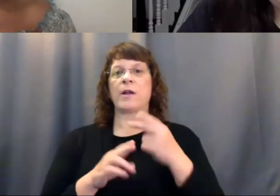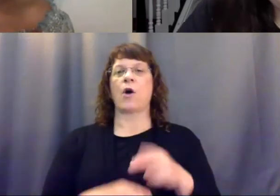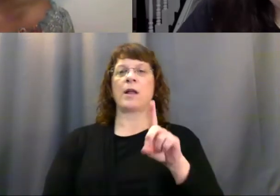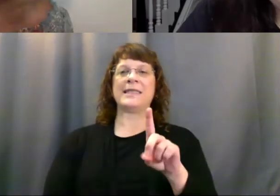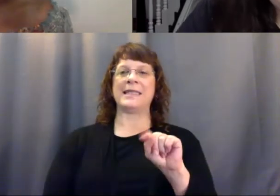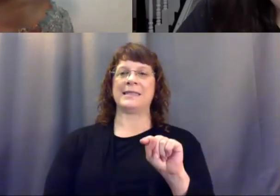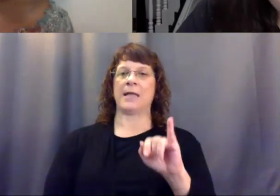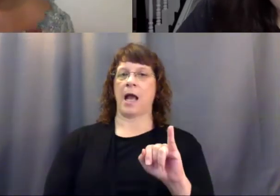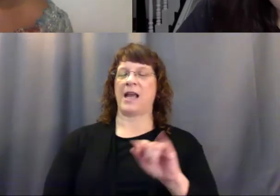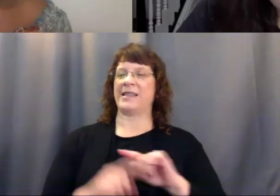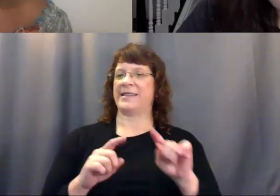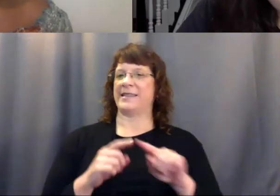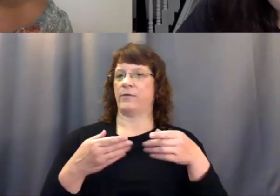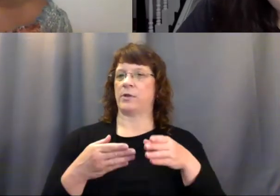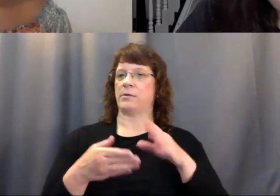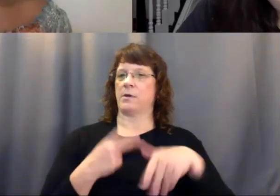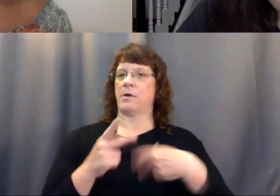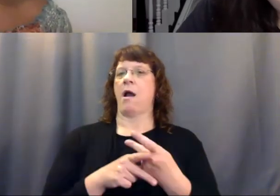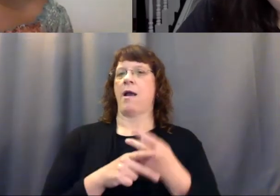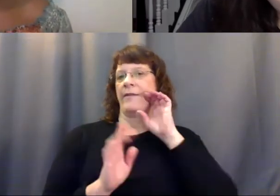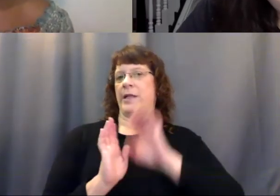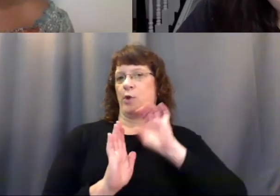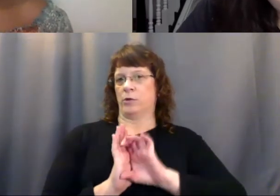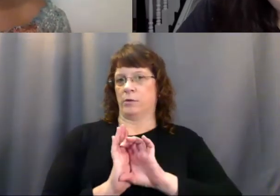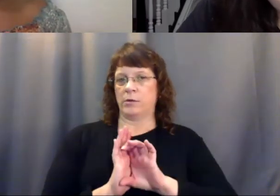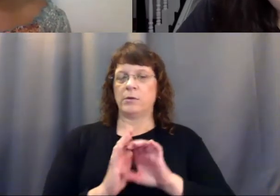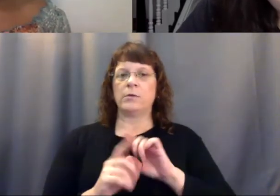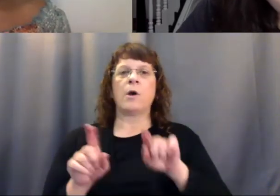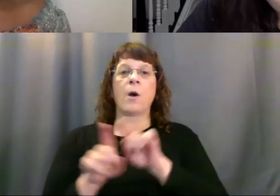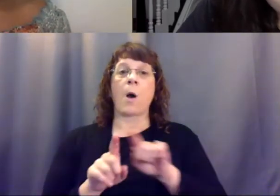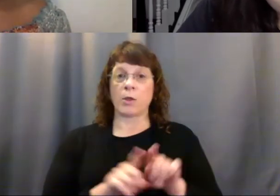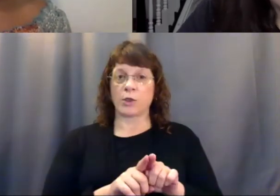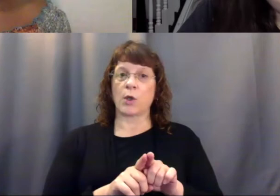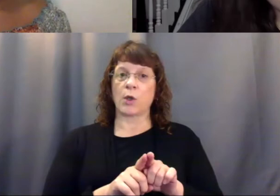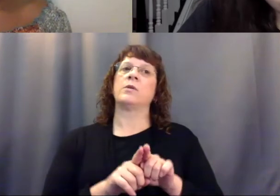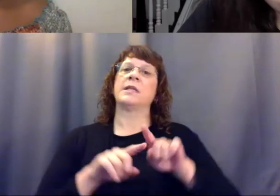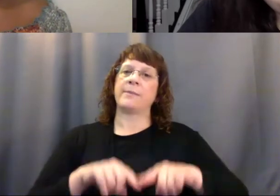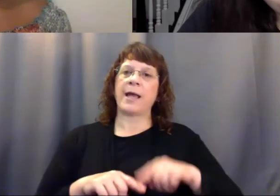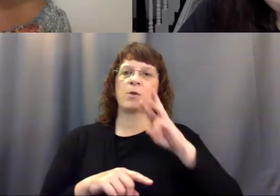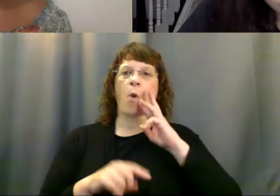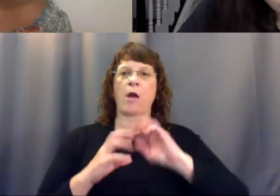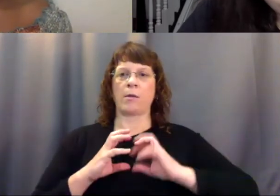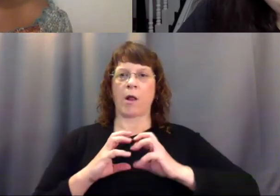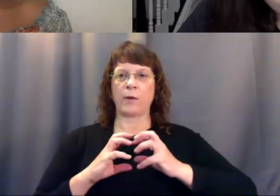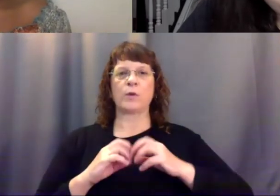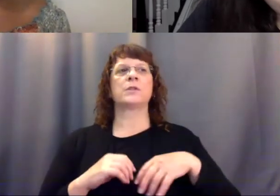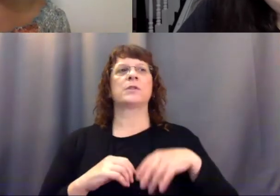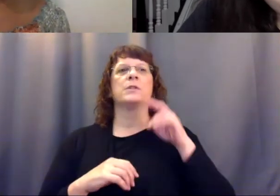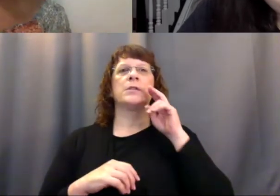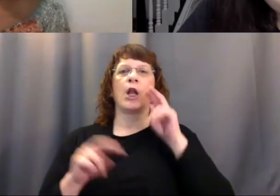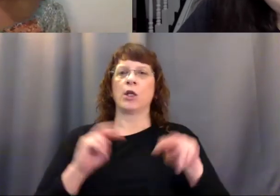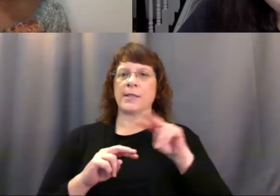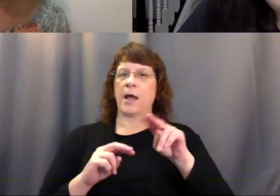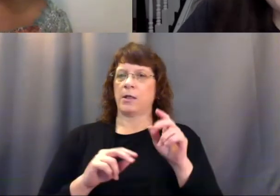a different imaging method, but it also plays off of water molecules and basically looks at the direction that